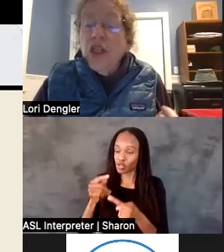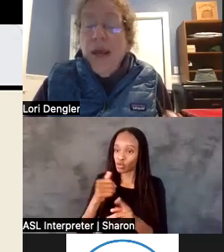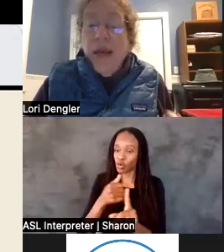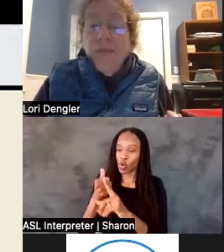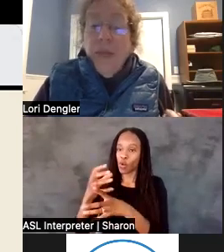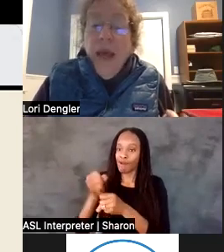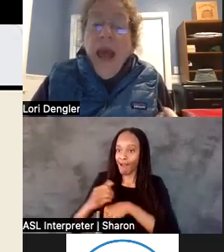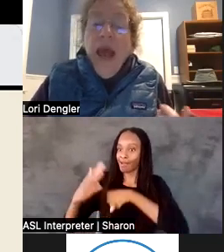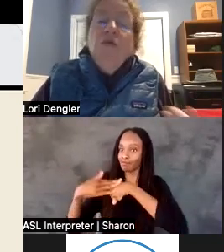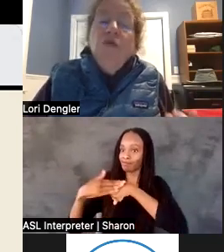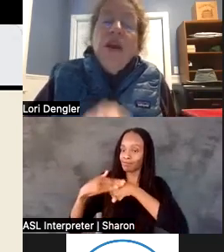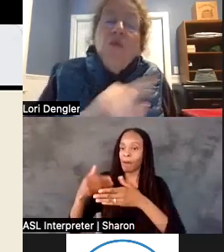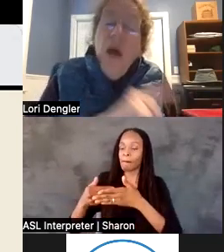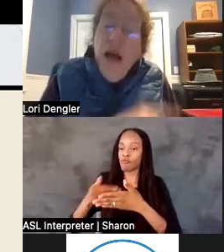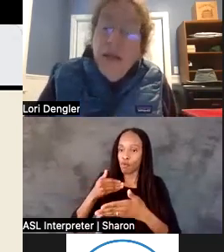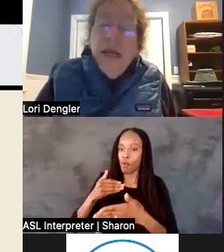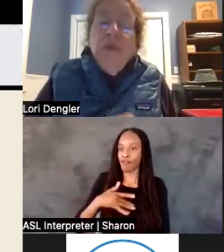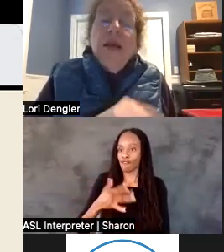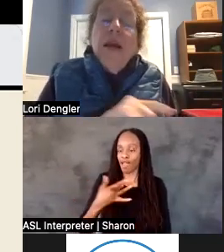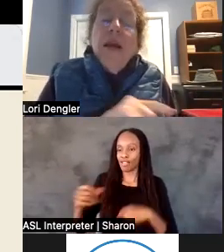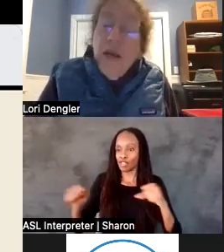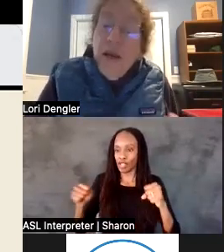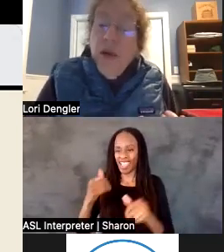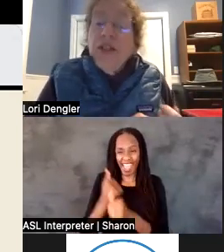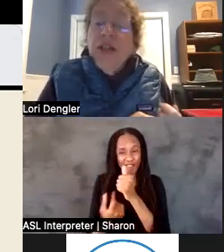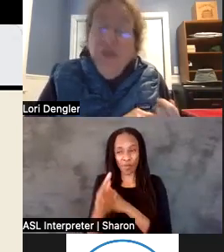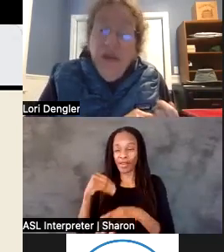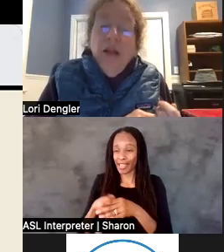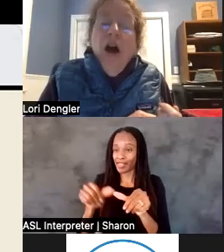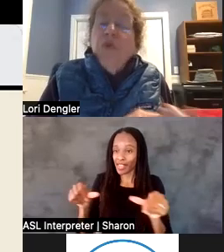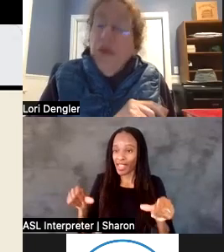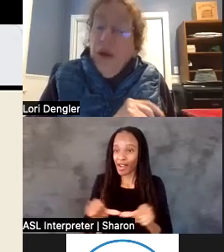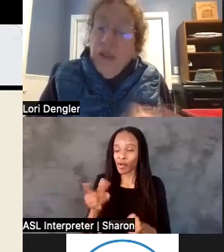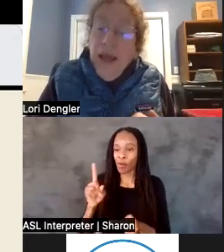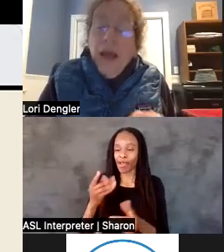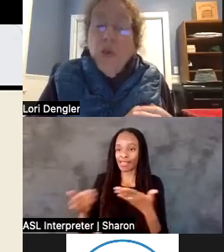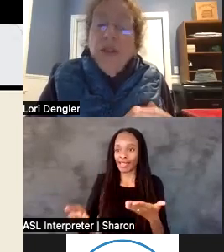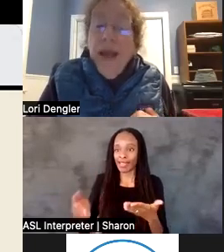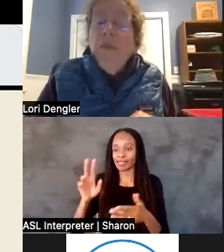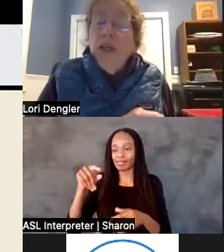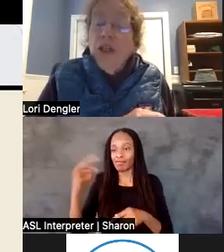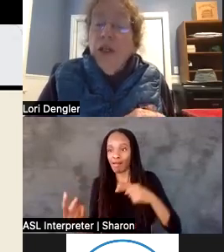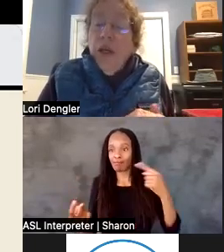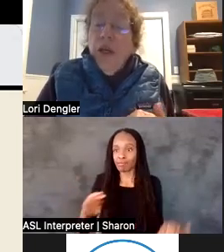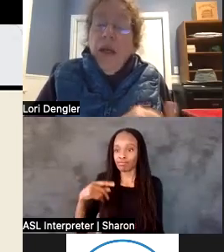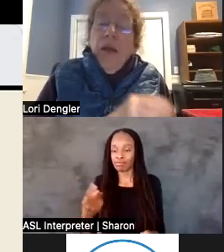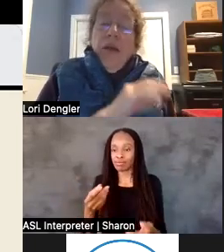the shaking. Everyone in the area where stuff fell off, where there was actual